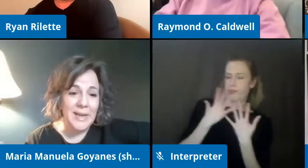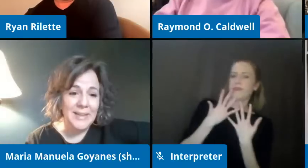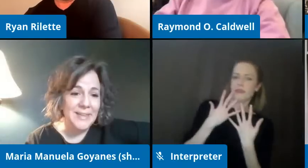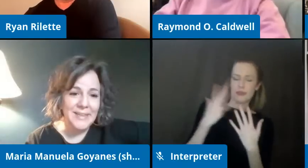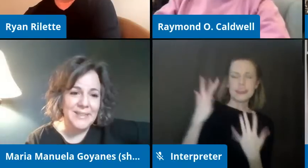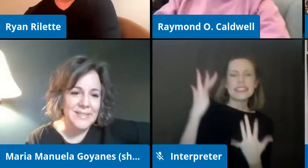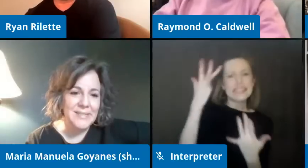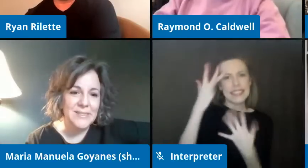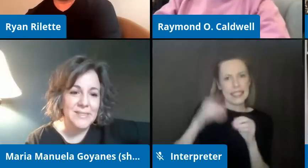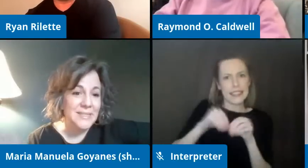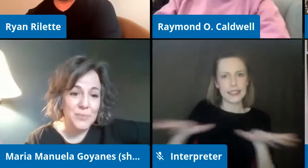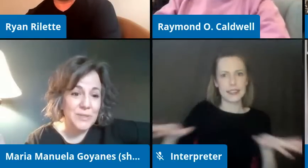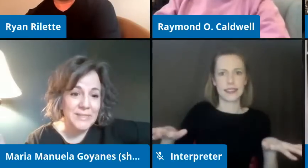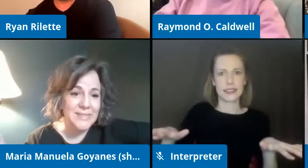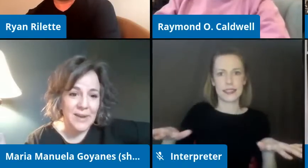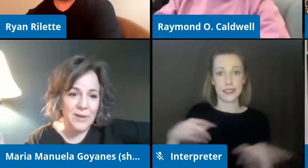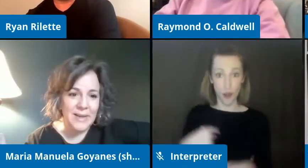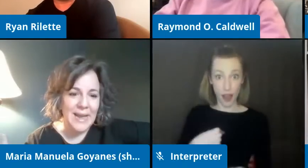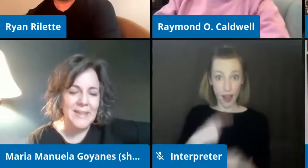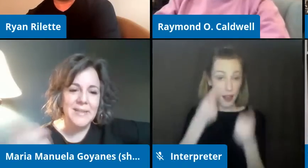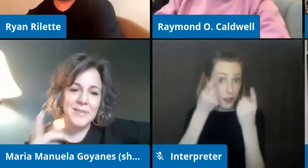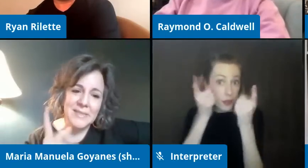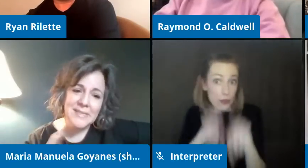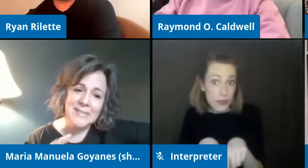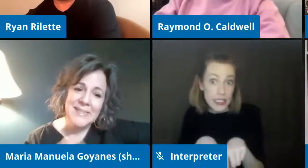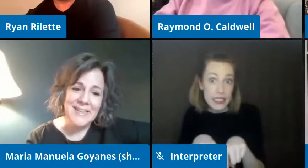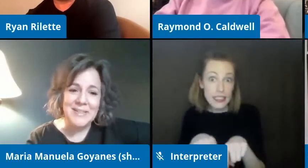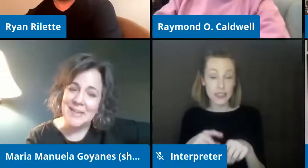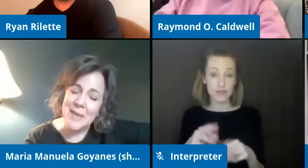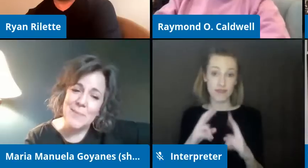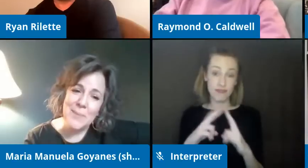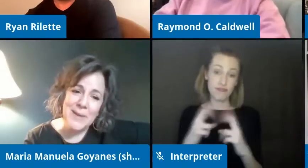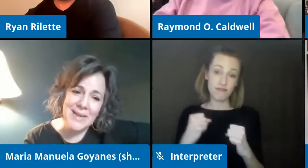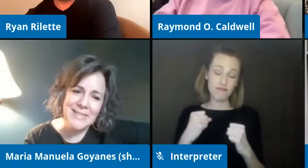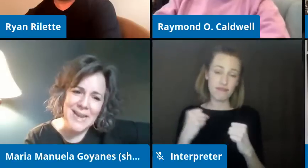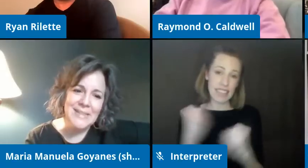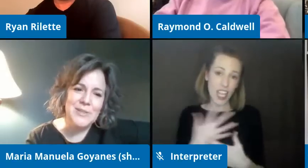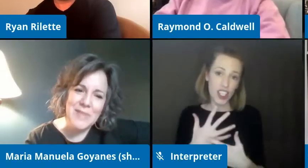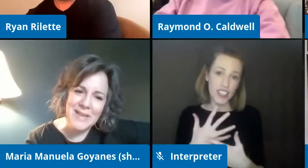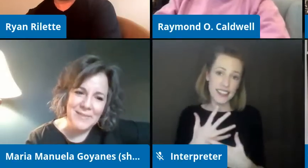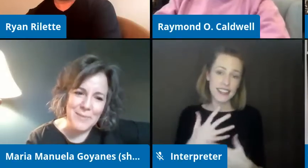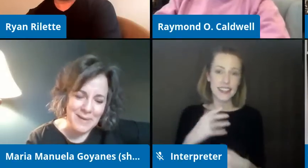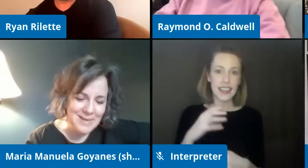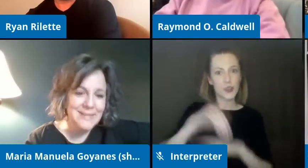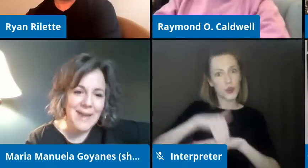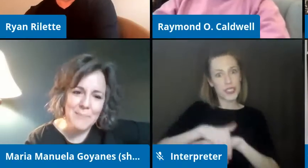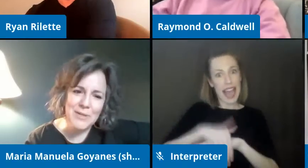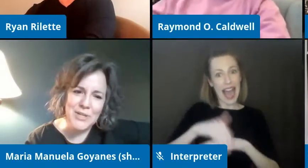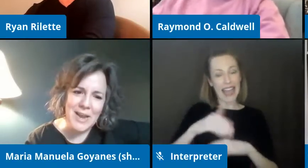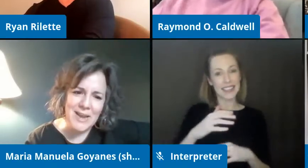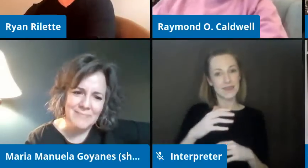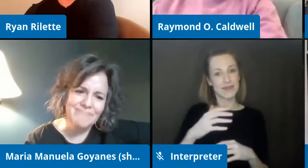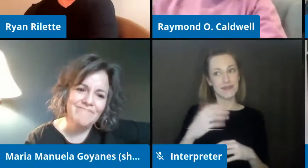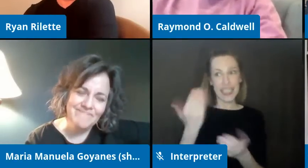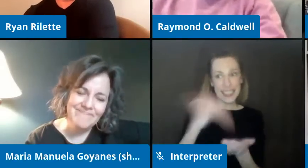I agree. I think that this is really scary, and this is the thing that's going to keep me up at night tonight. So thanks, everybody.